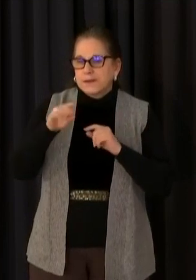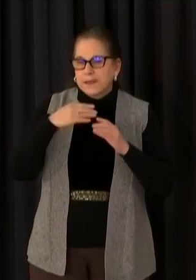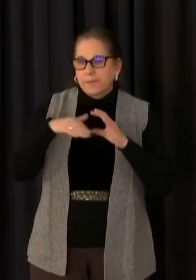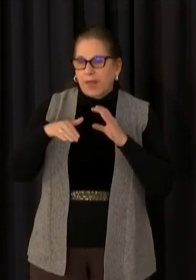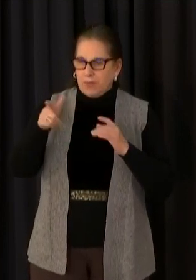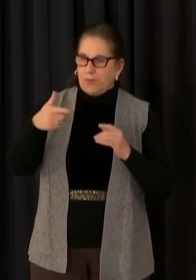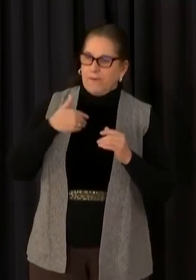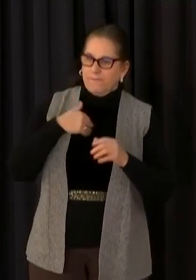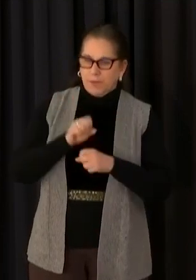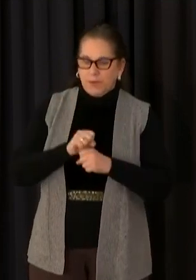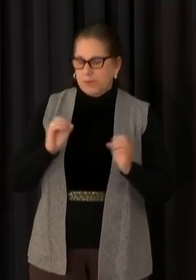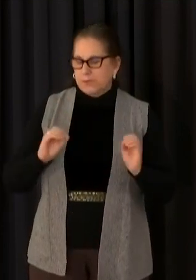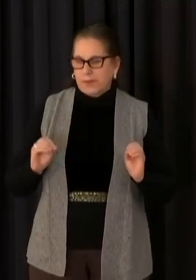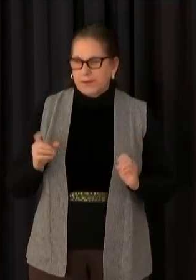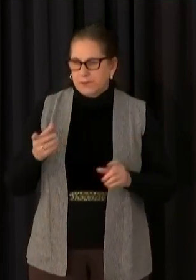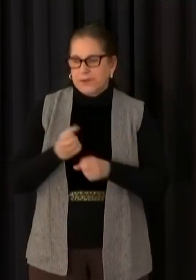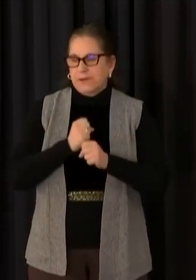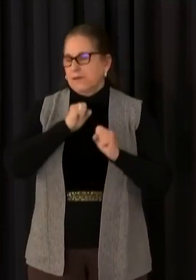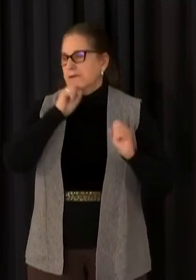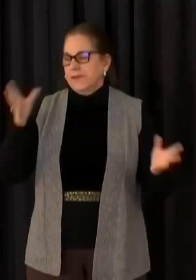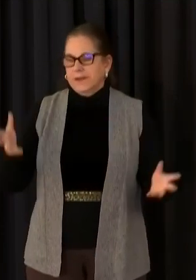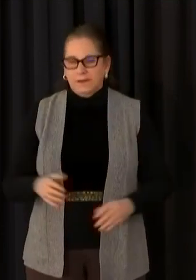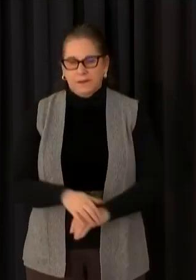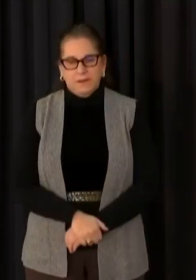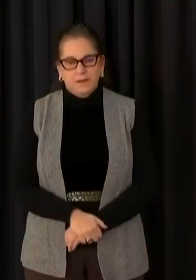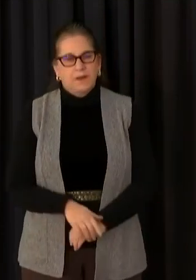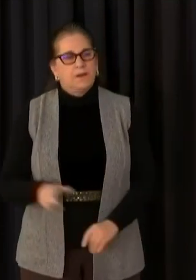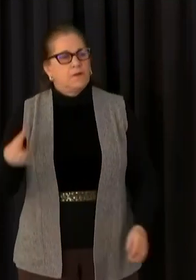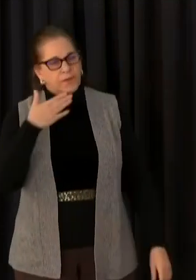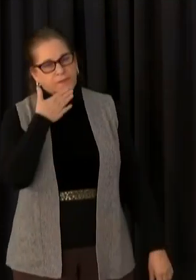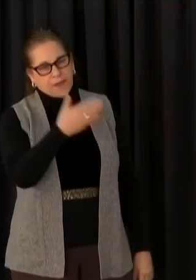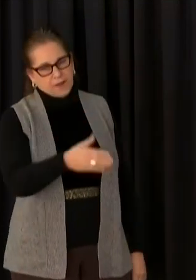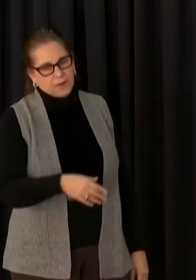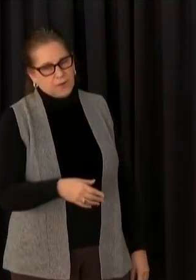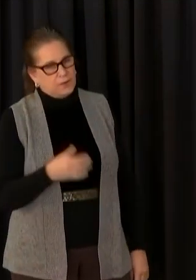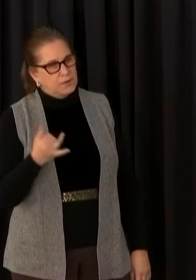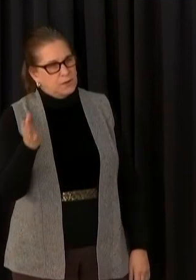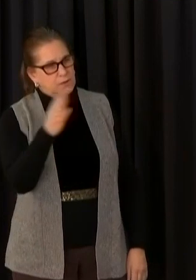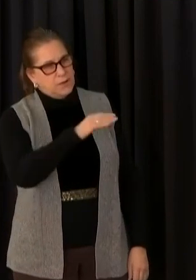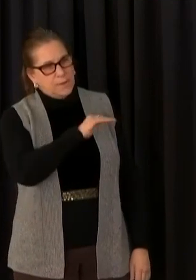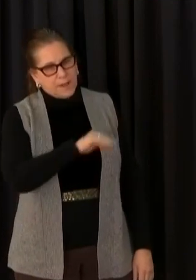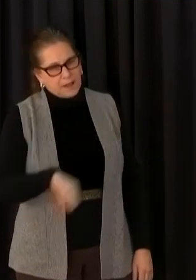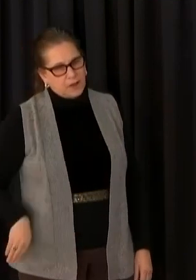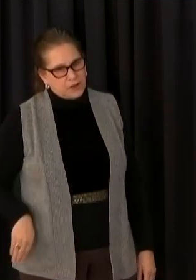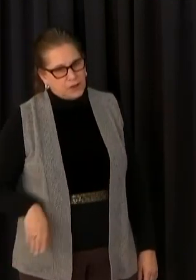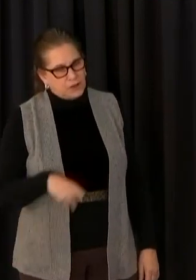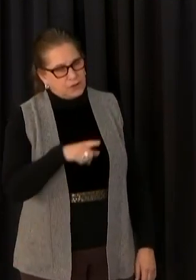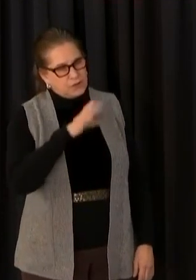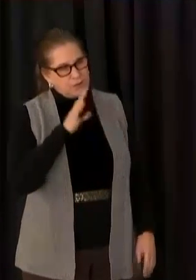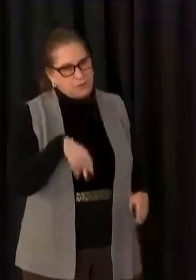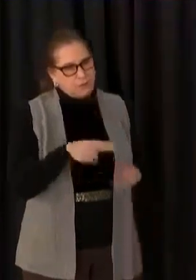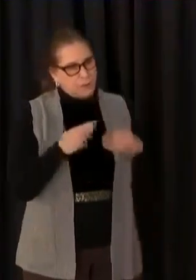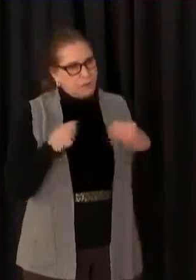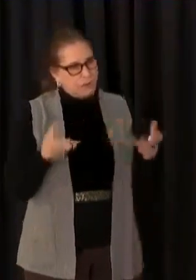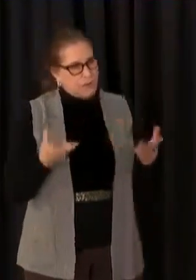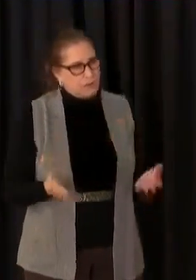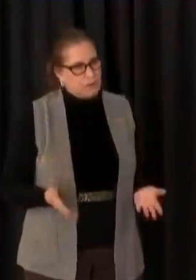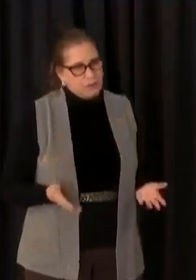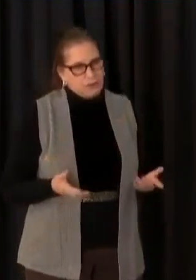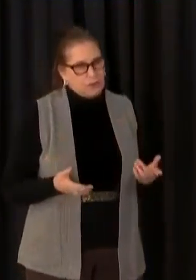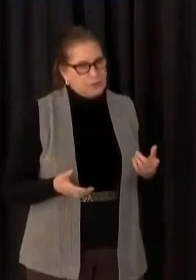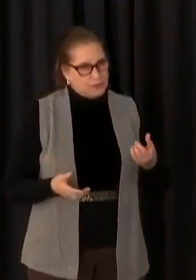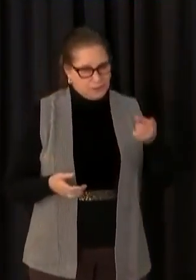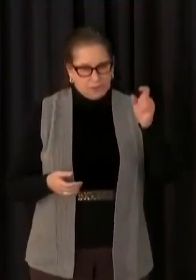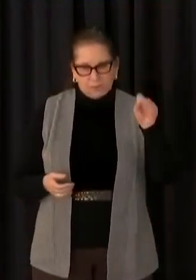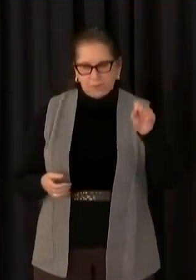available. And Thank you Dr. for that. Nesbitt, could you talk about the providers who are reaching out to their patients? Sure. So